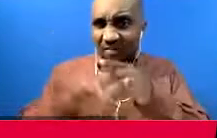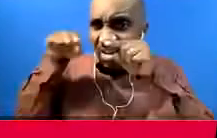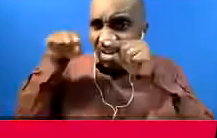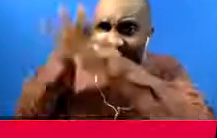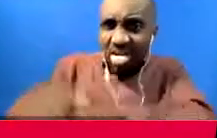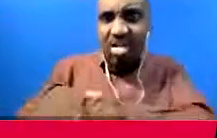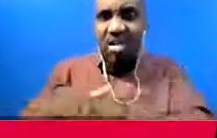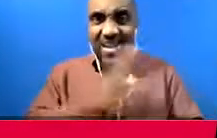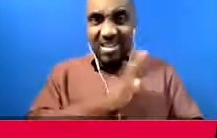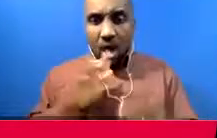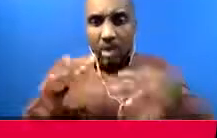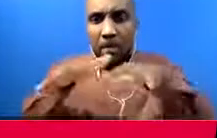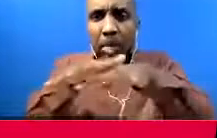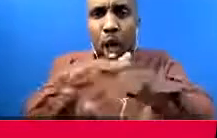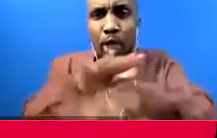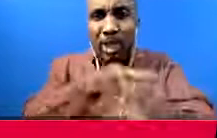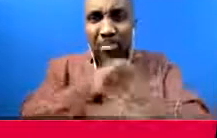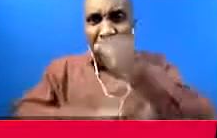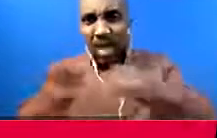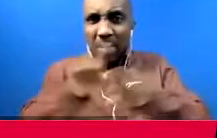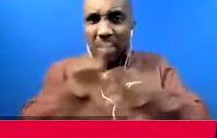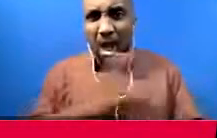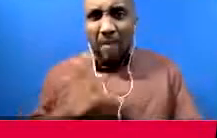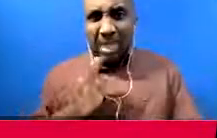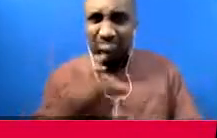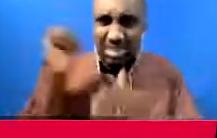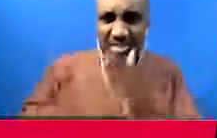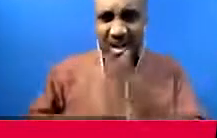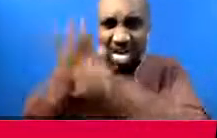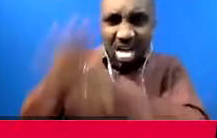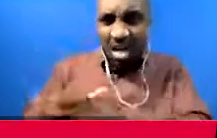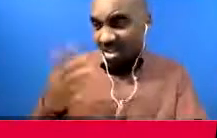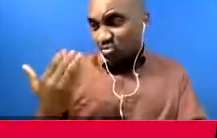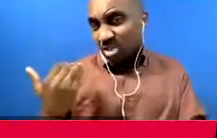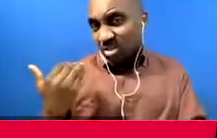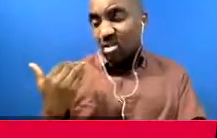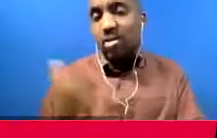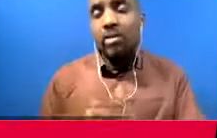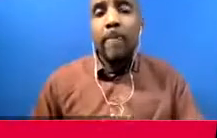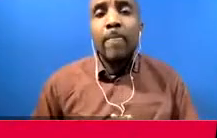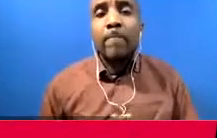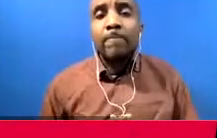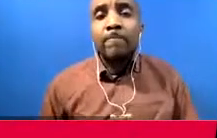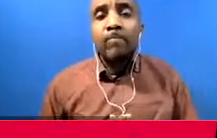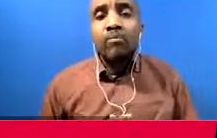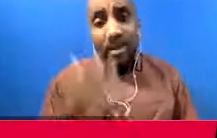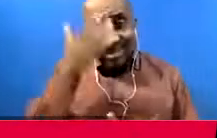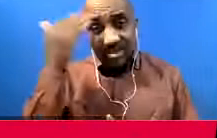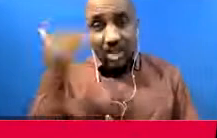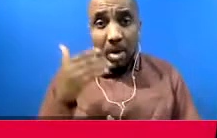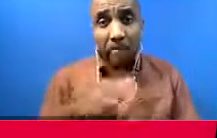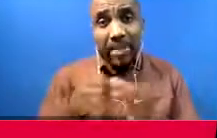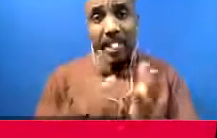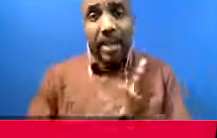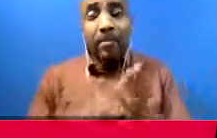and the military blurring even more. And we can see that just in these past few years, and especially it was really highlighted this past summer with the